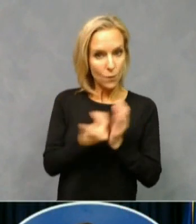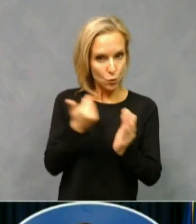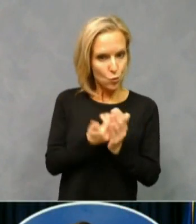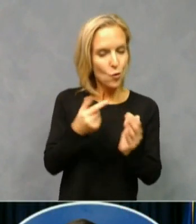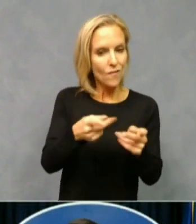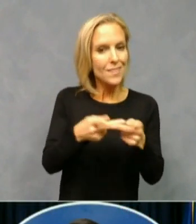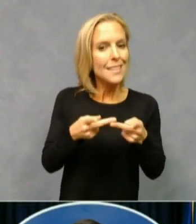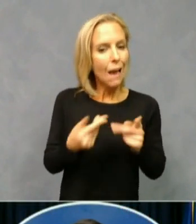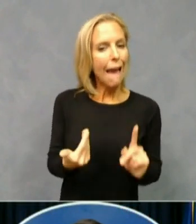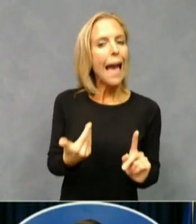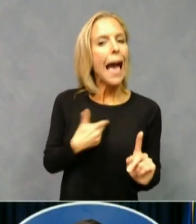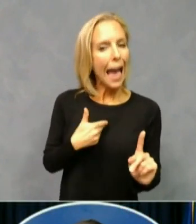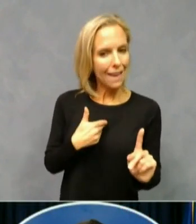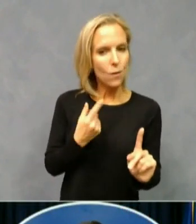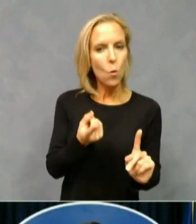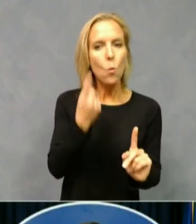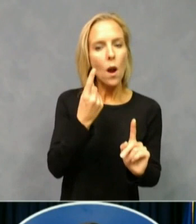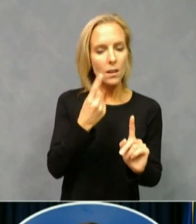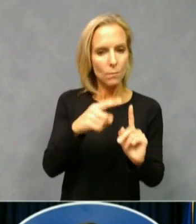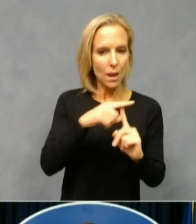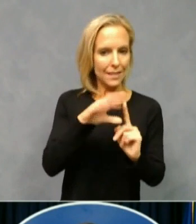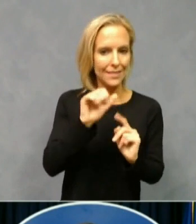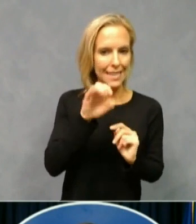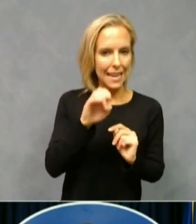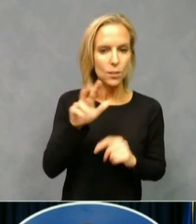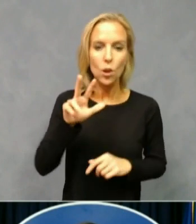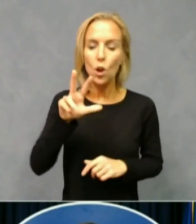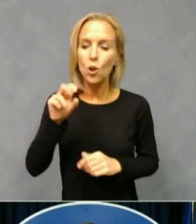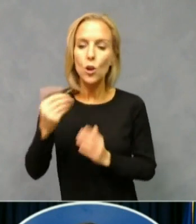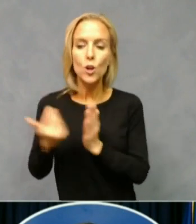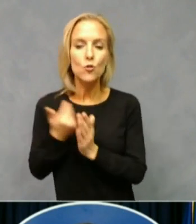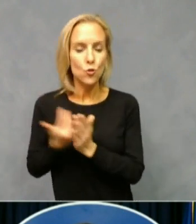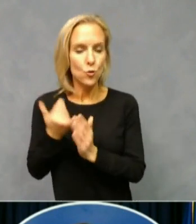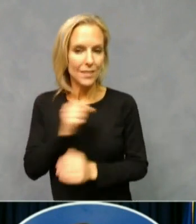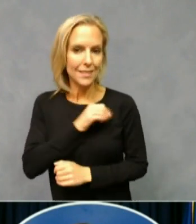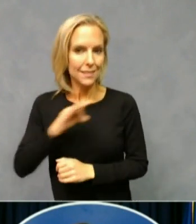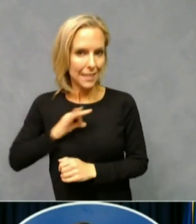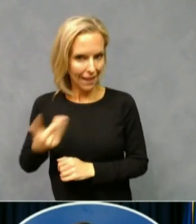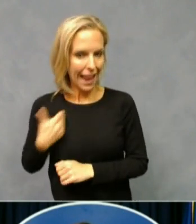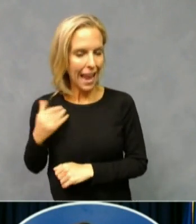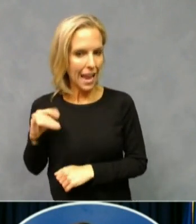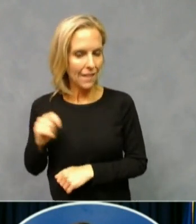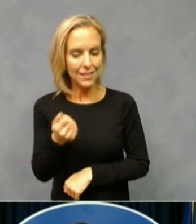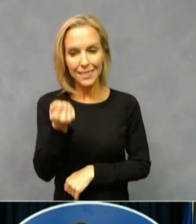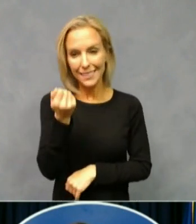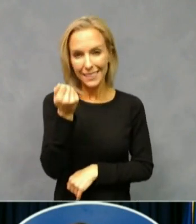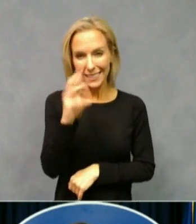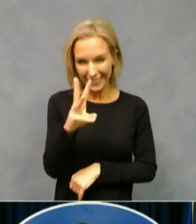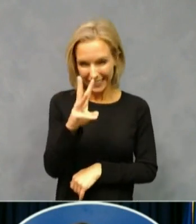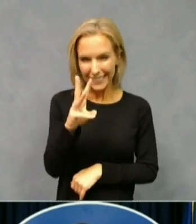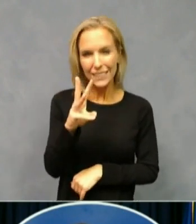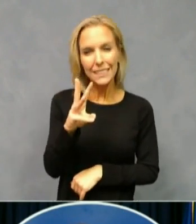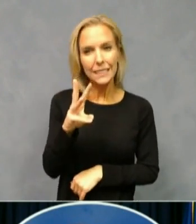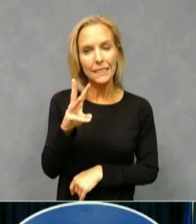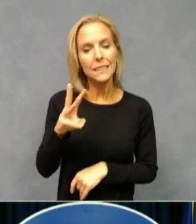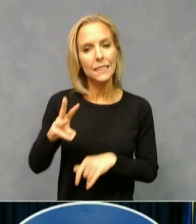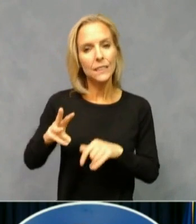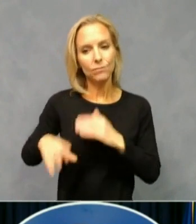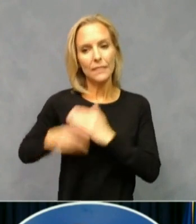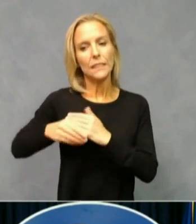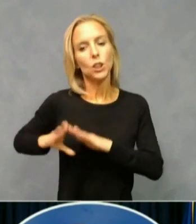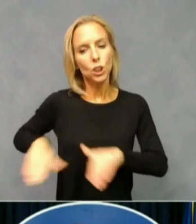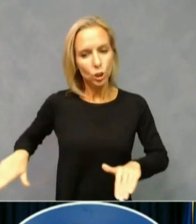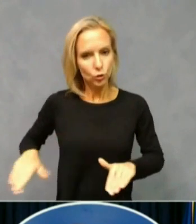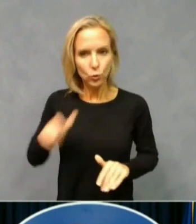case, 30 new staff members having to deal with COVID, and 16 additional children. Long-term